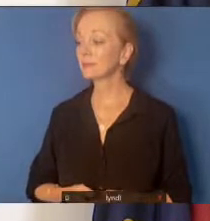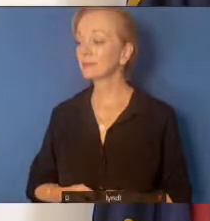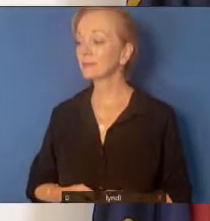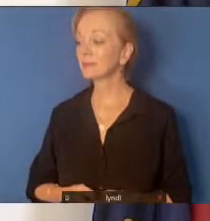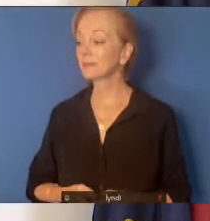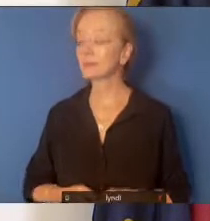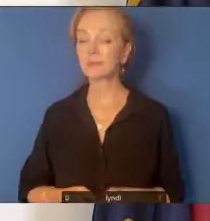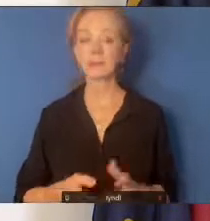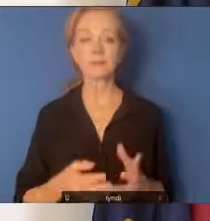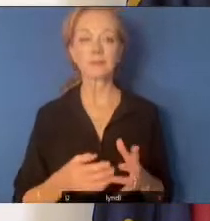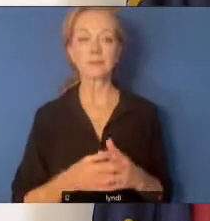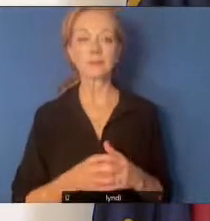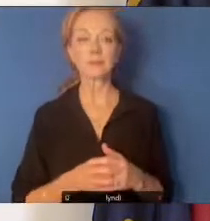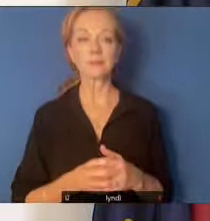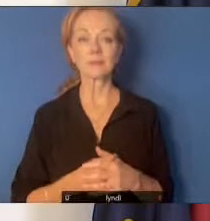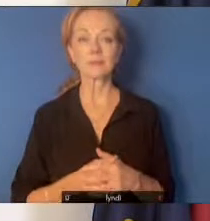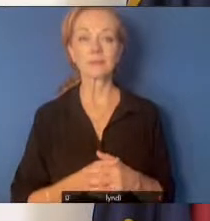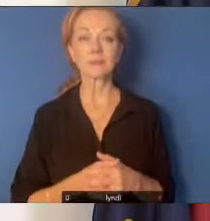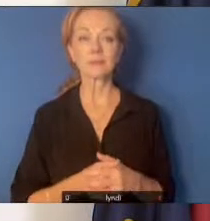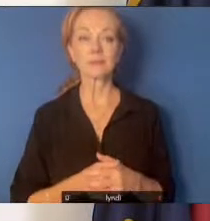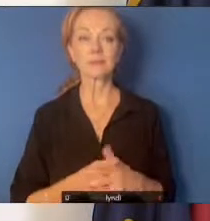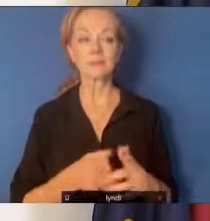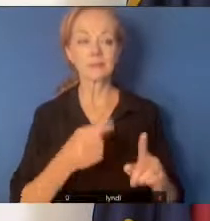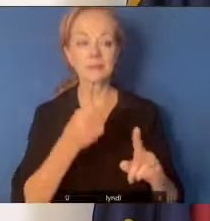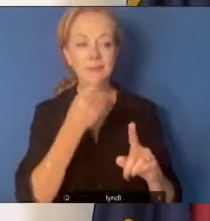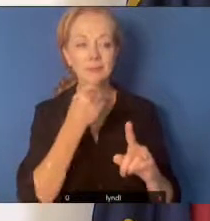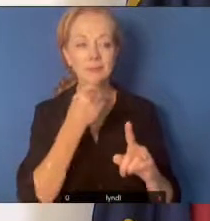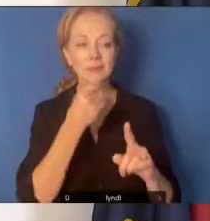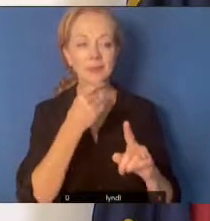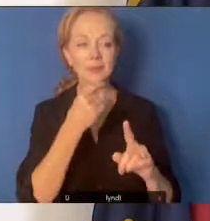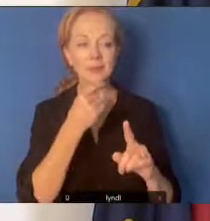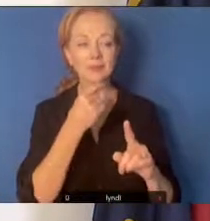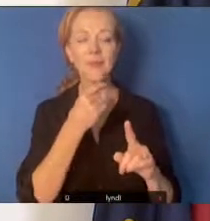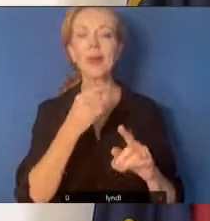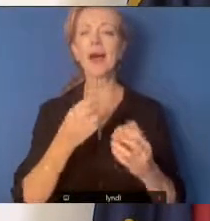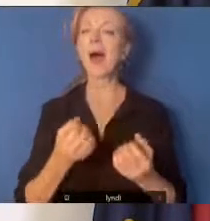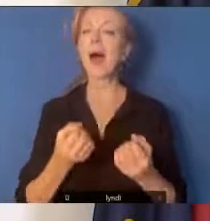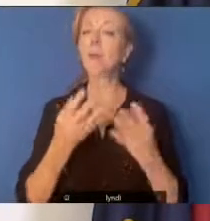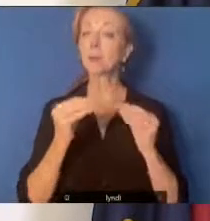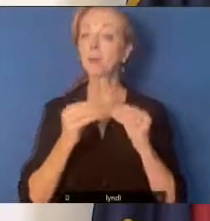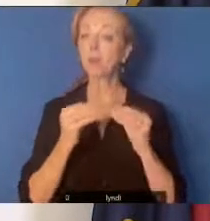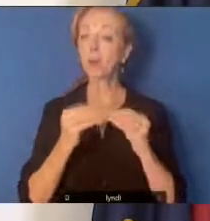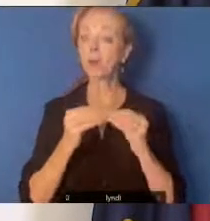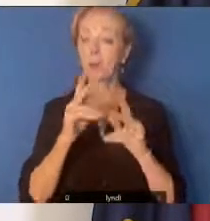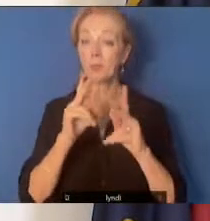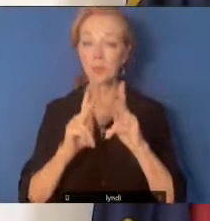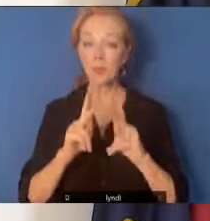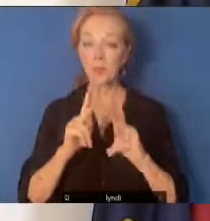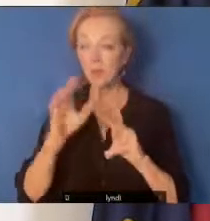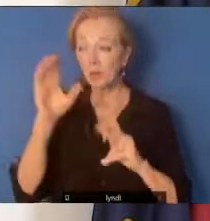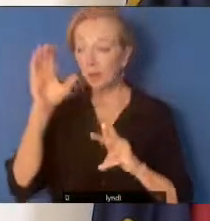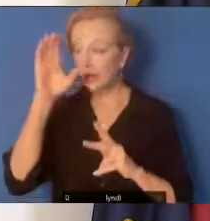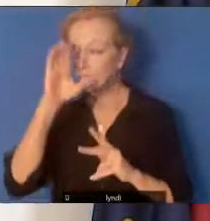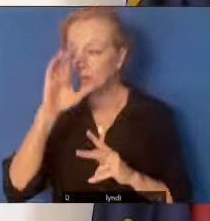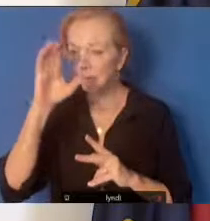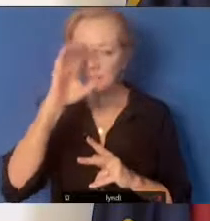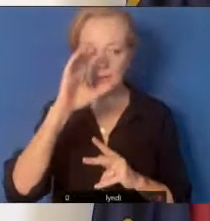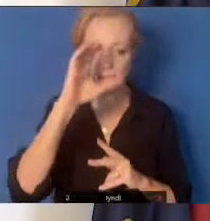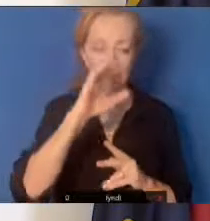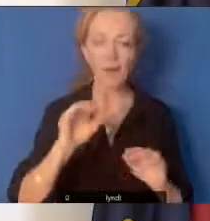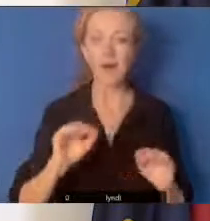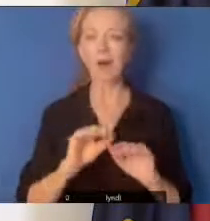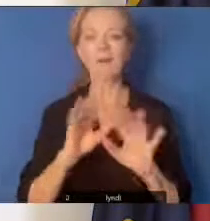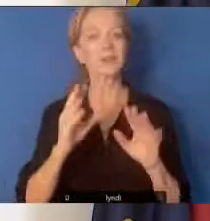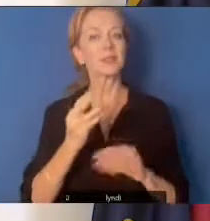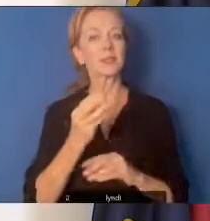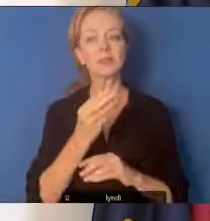believe you're looking for. Can you say that? The question is, how many more individuals are we looking for? I think we've all seen the video. There's obviously several